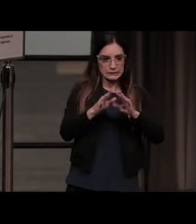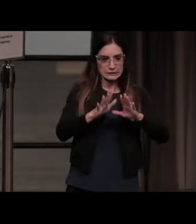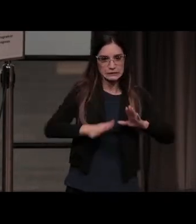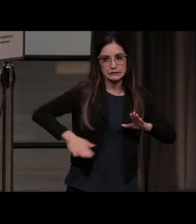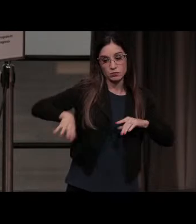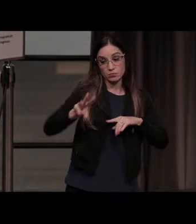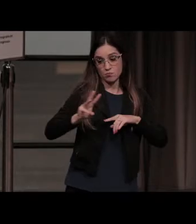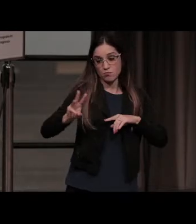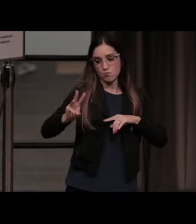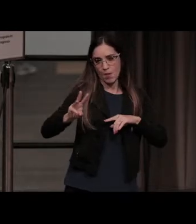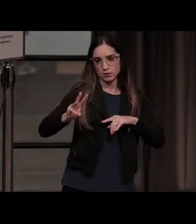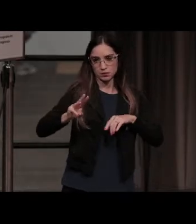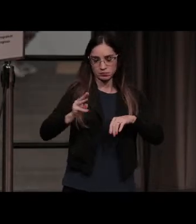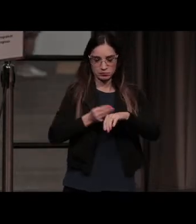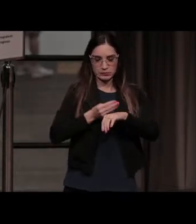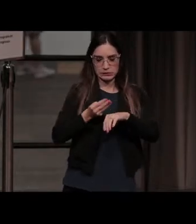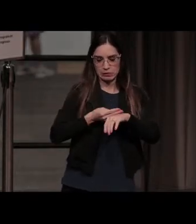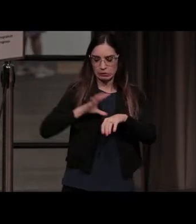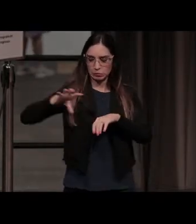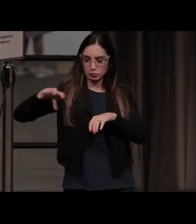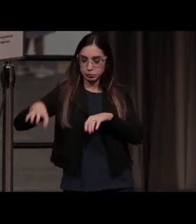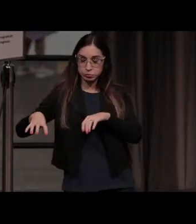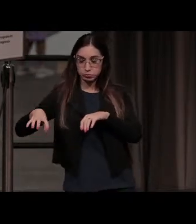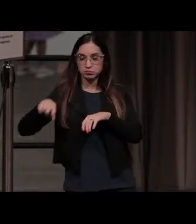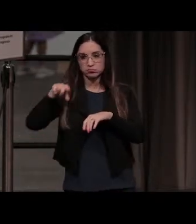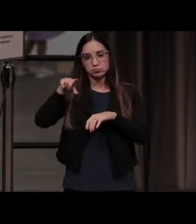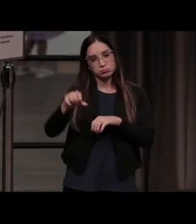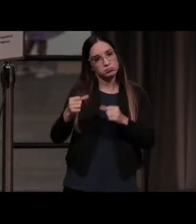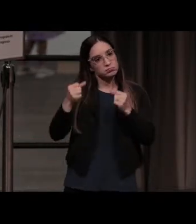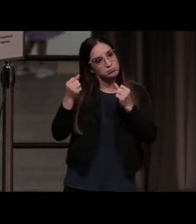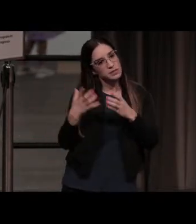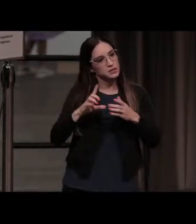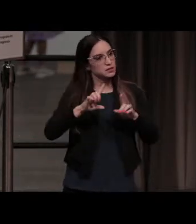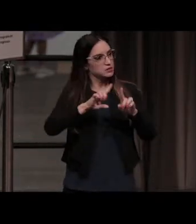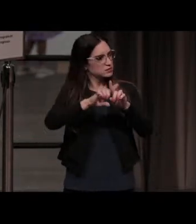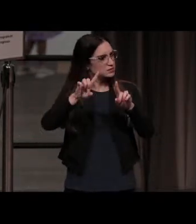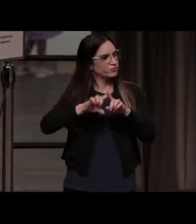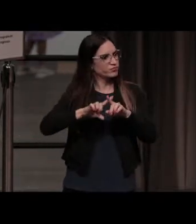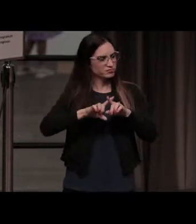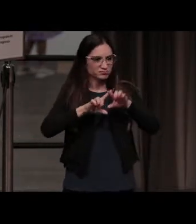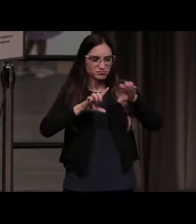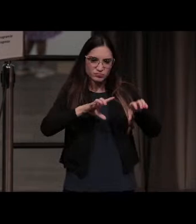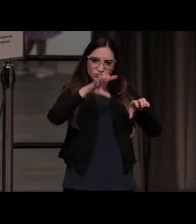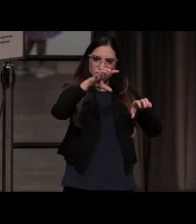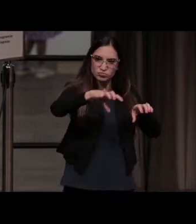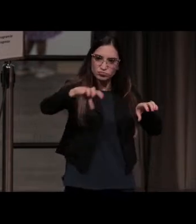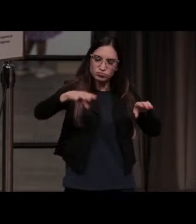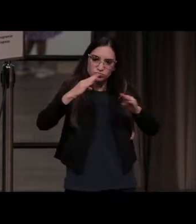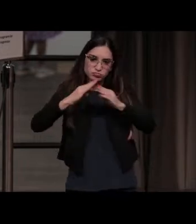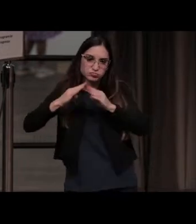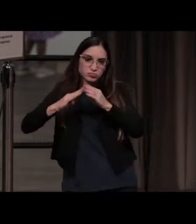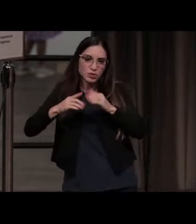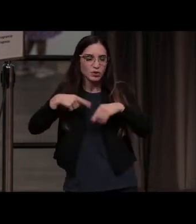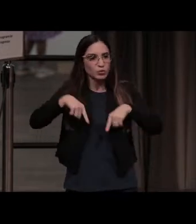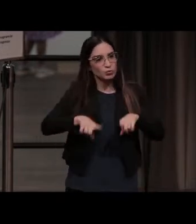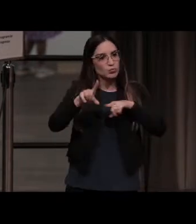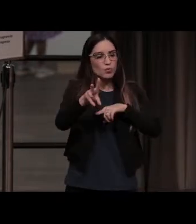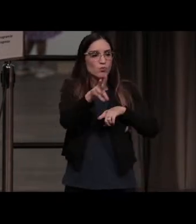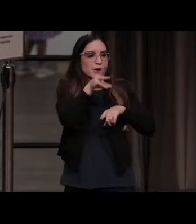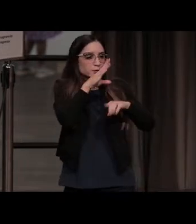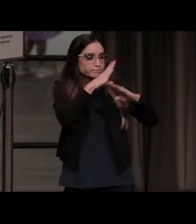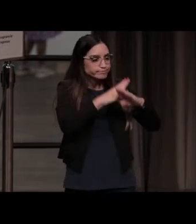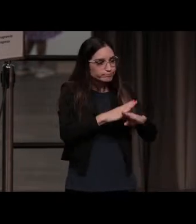of Miami, Florida, and he maintains a number of traditional villages located on tree islands scattered throughout Water Conservation